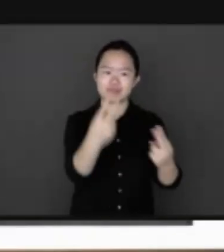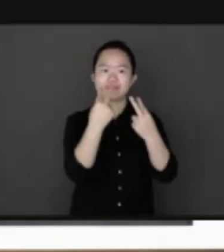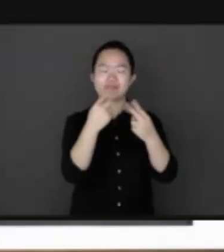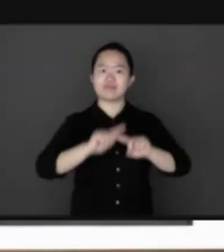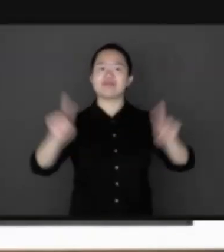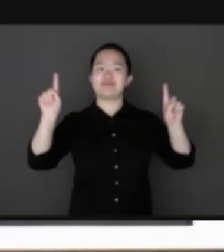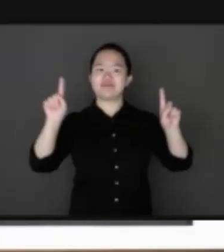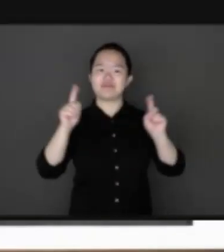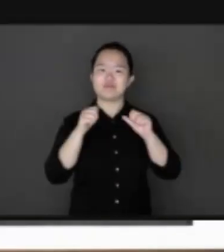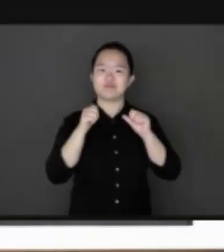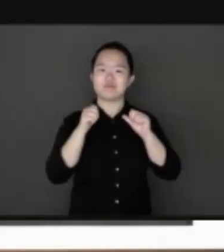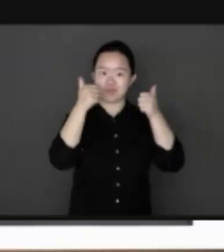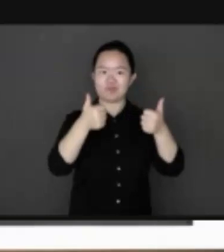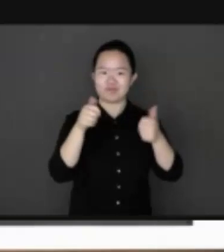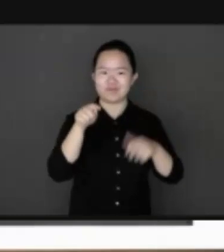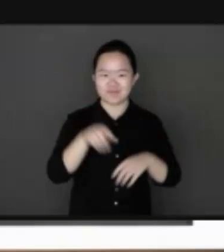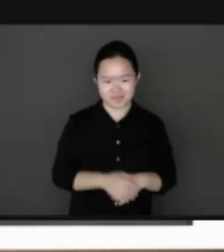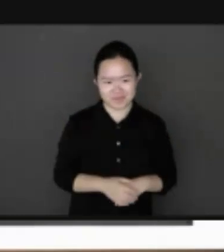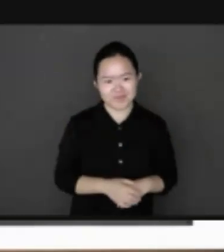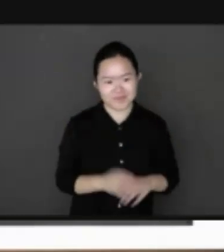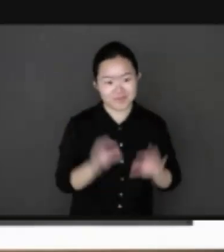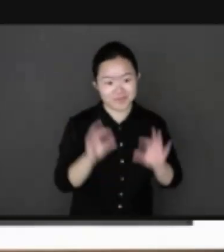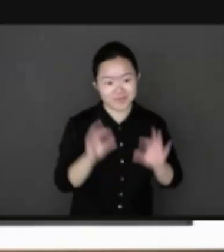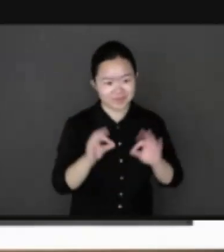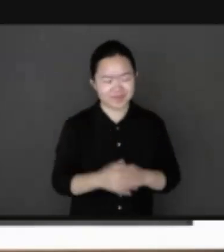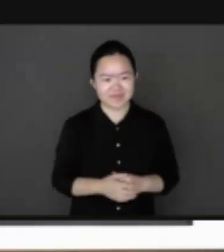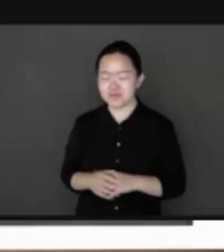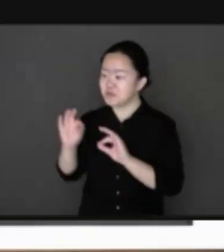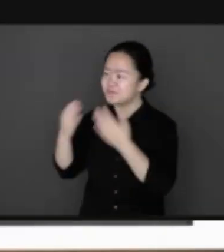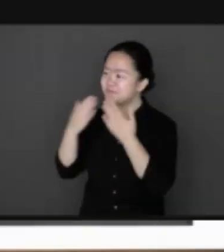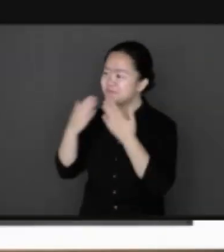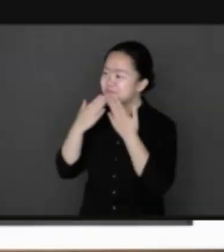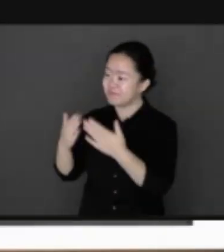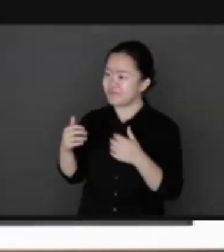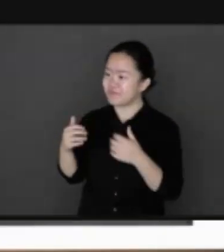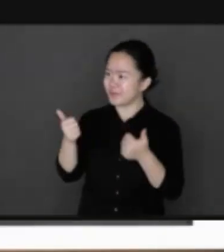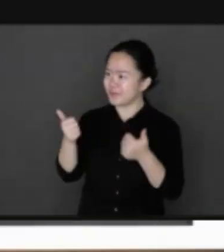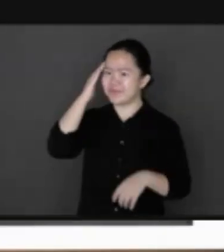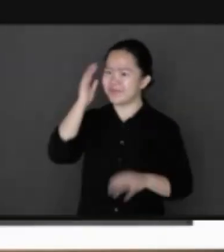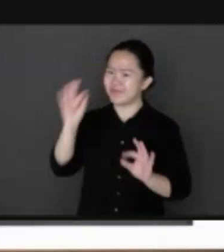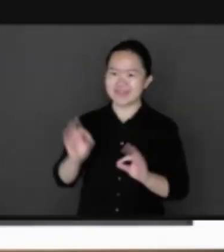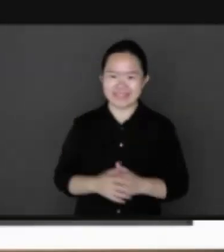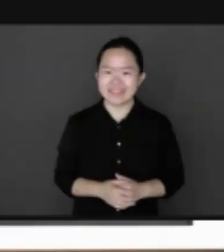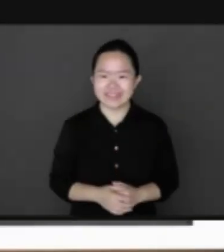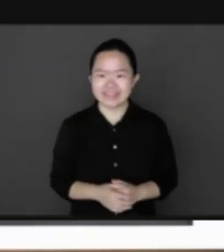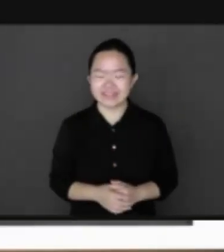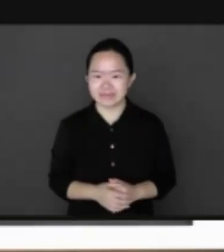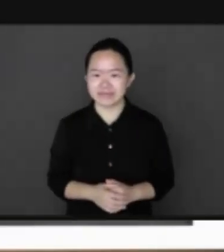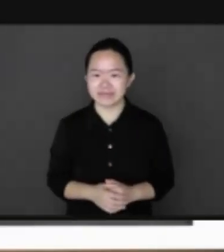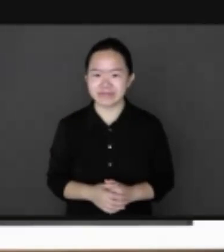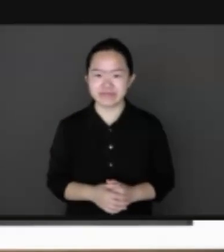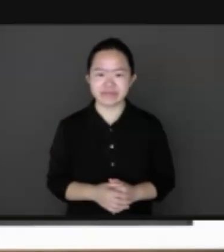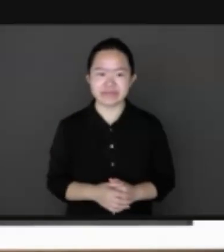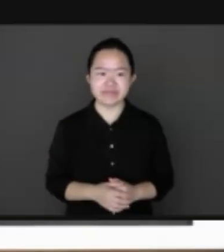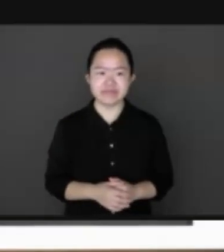know. But Mike, you also said yesterday that the workshop results from the previous workshops have been already included